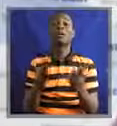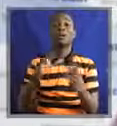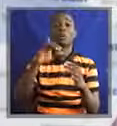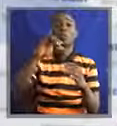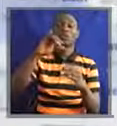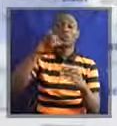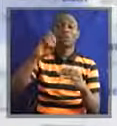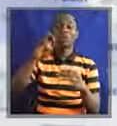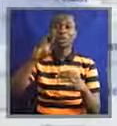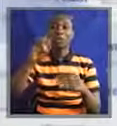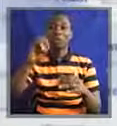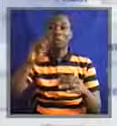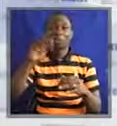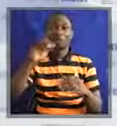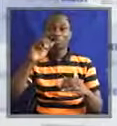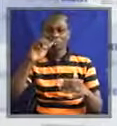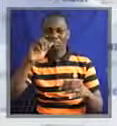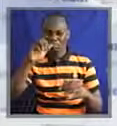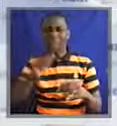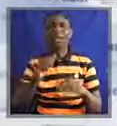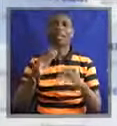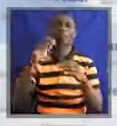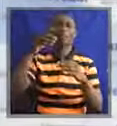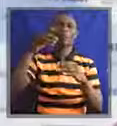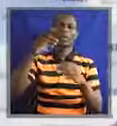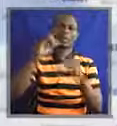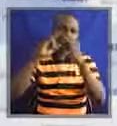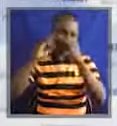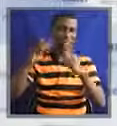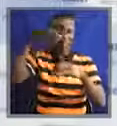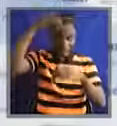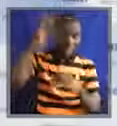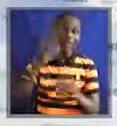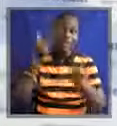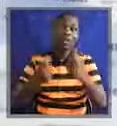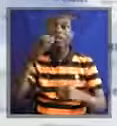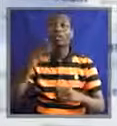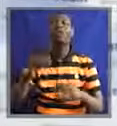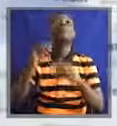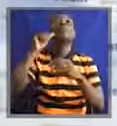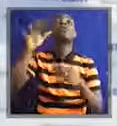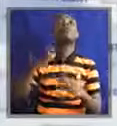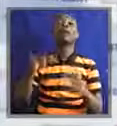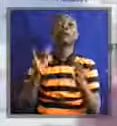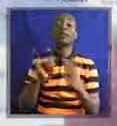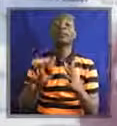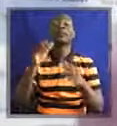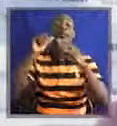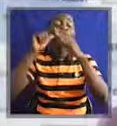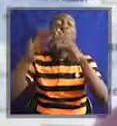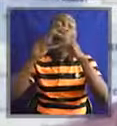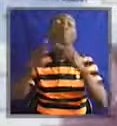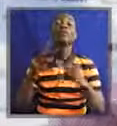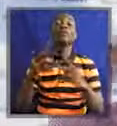obi nipa ben Jeremiah nom Isaiah nom Daniel nom ani ade no o mu hwan ena no oyi